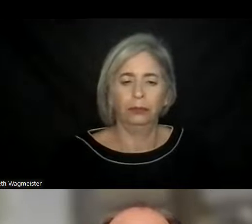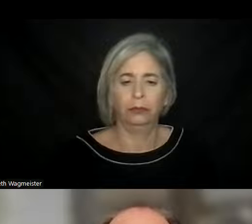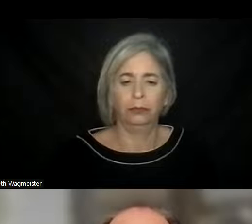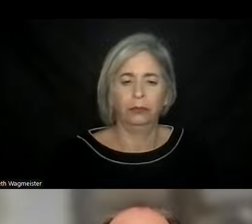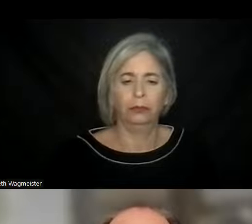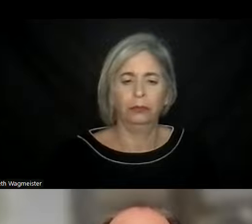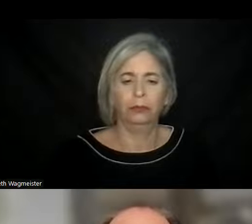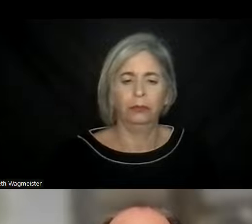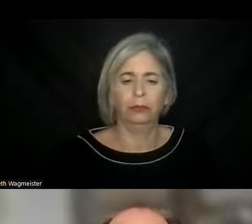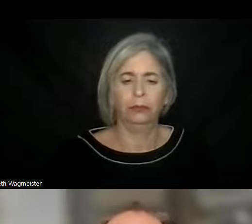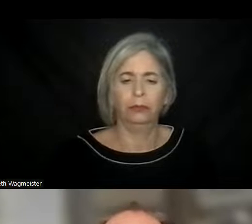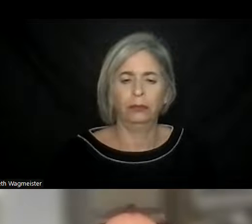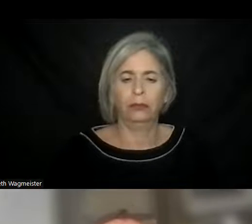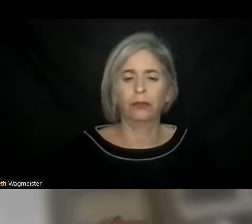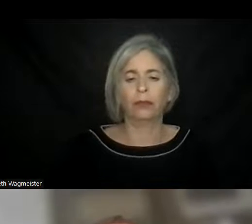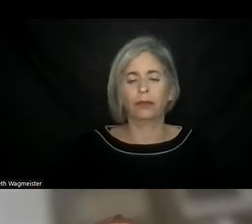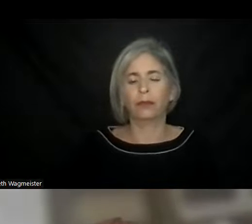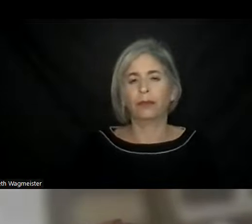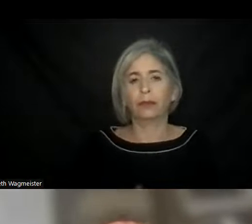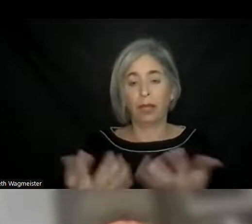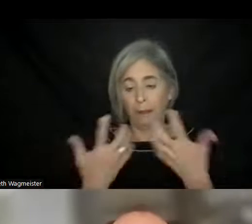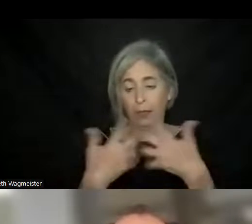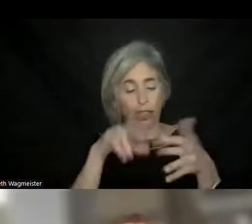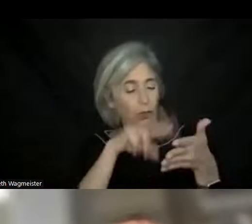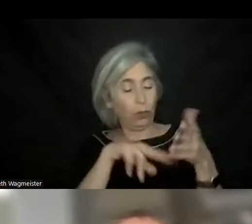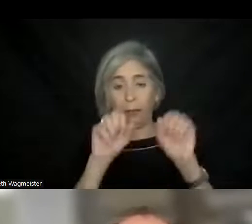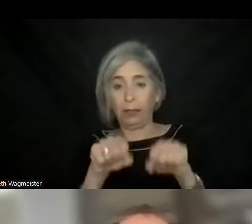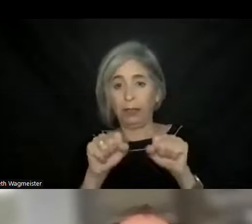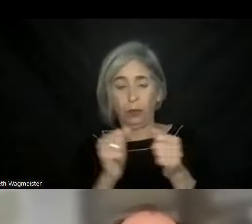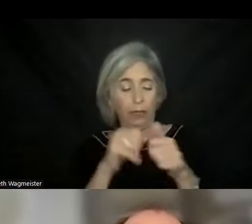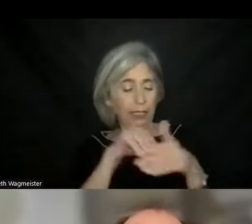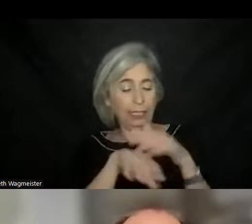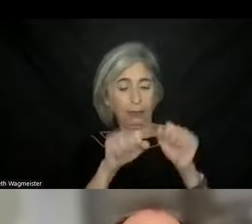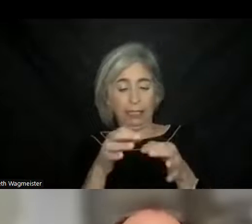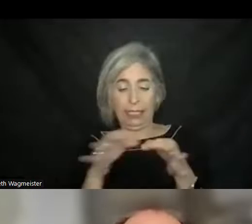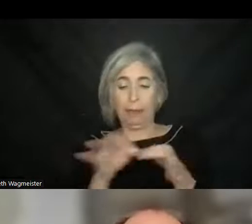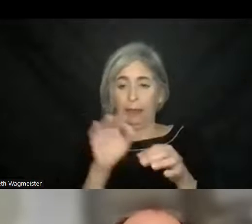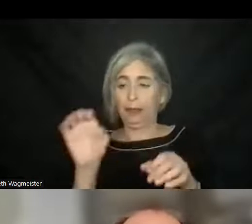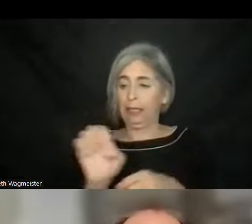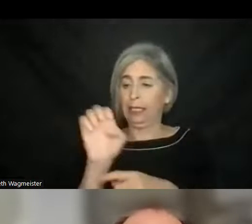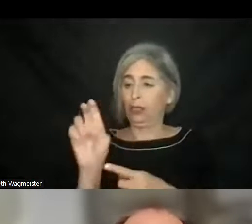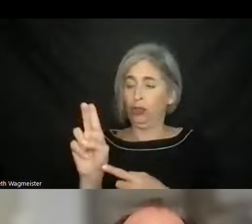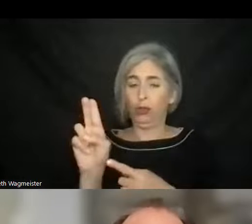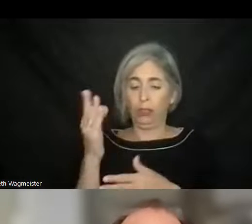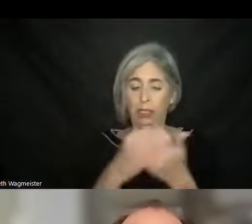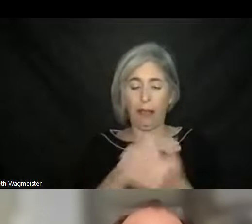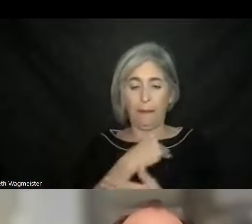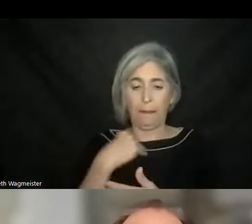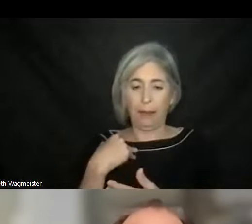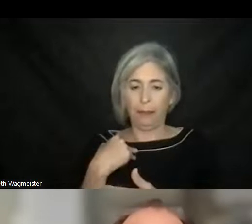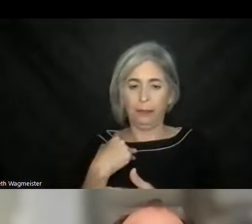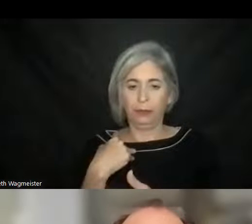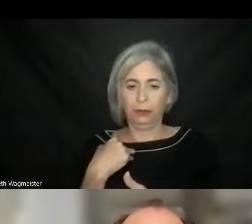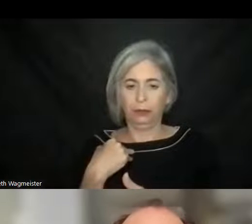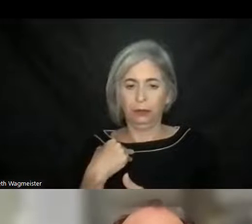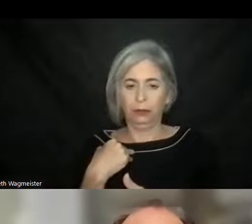about, or Loic's point about machine readability of the accessibility statement in the EU. There are some member states who do